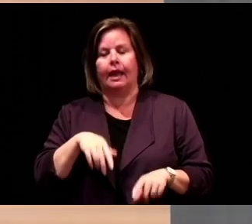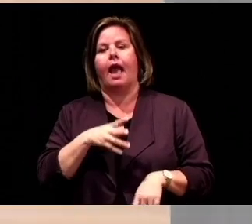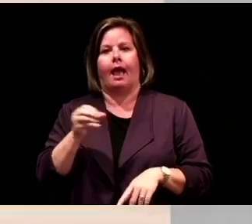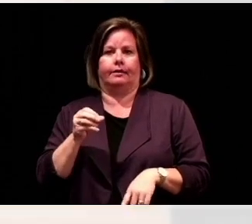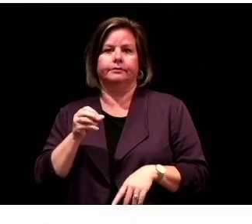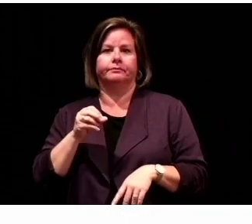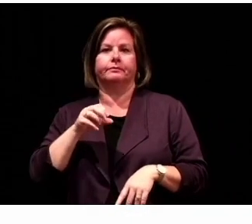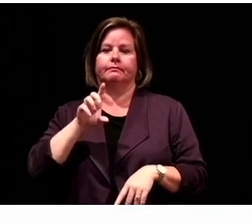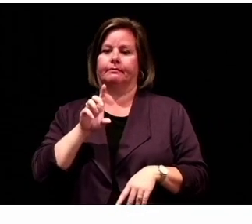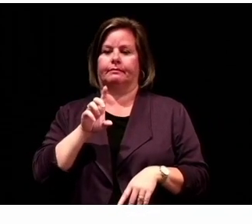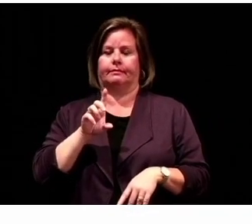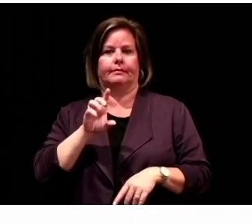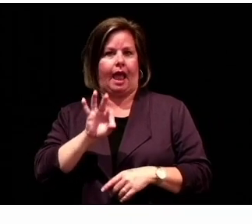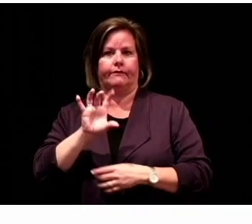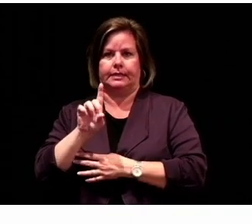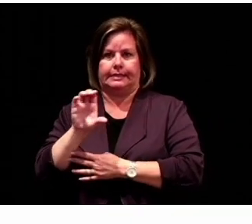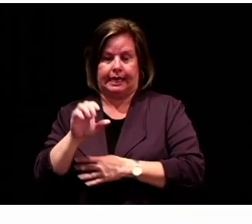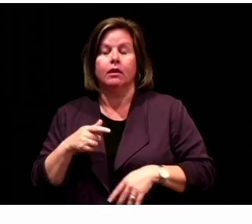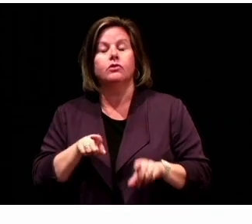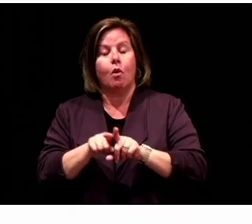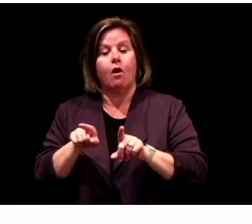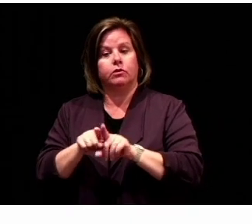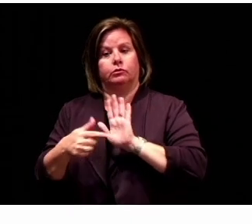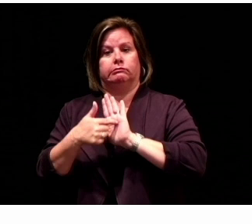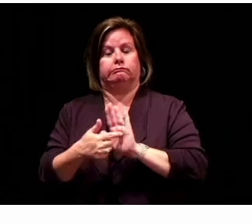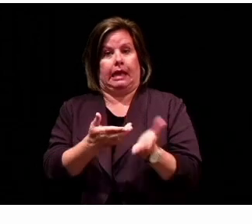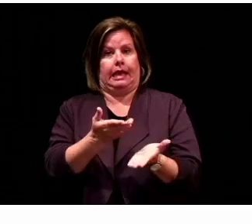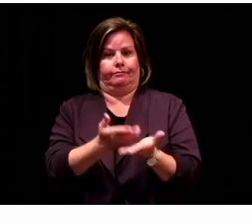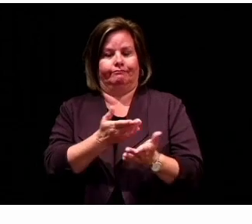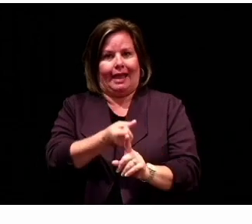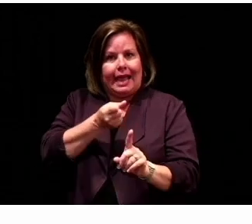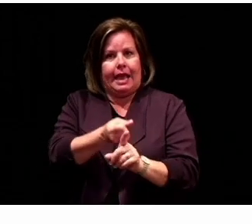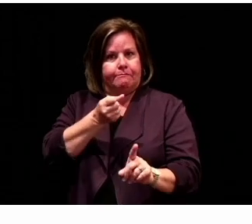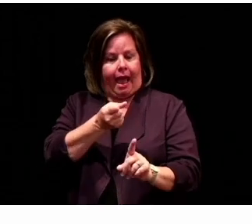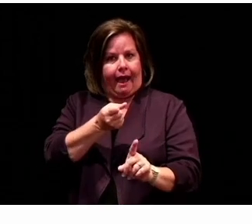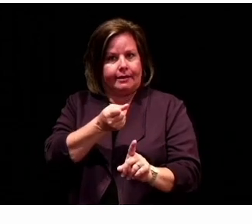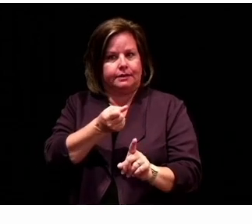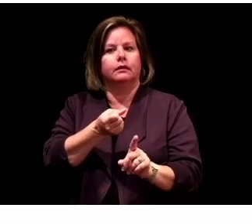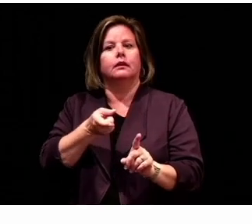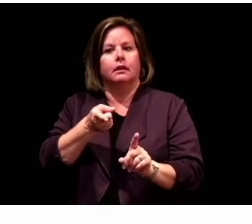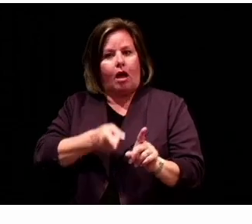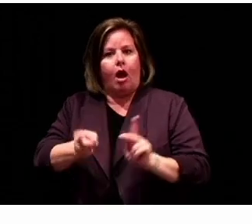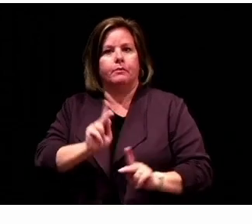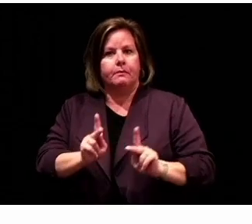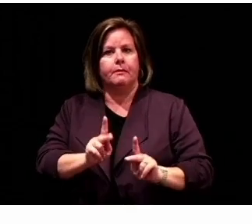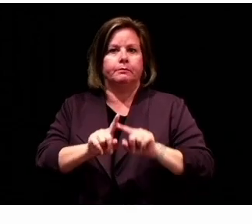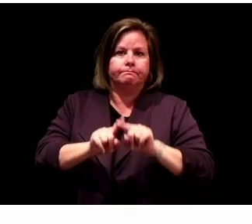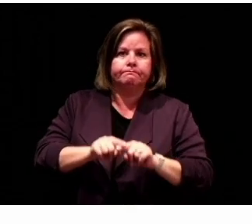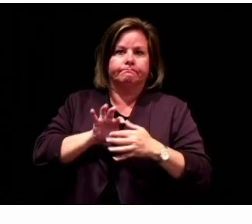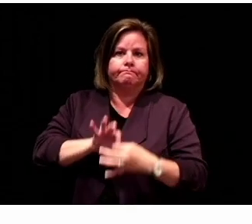It's Hope Fair Housing Center versus Oak Park Apartments. Had the same kind of policy. It applied to